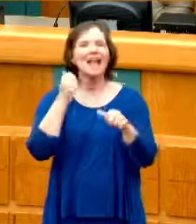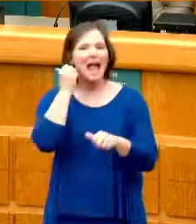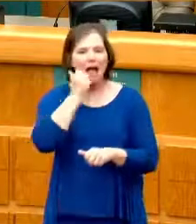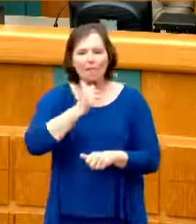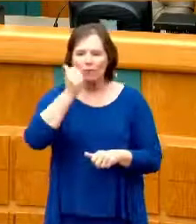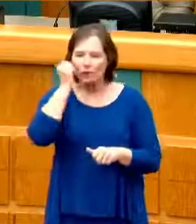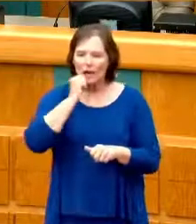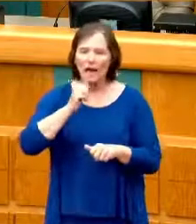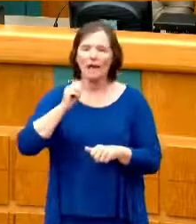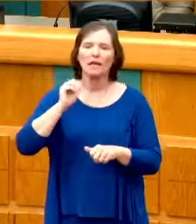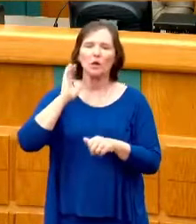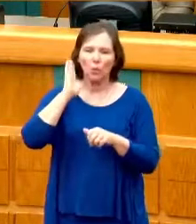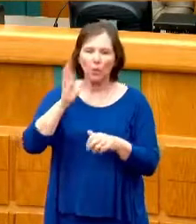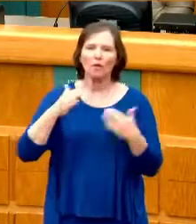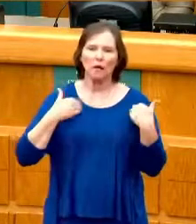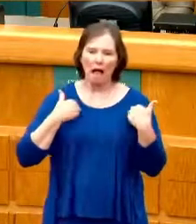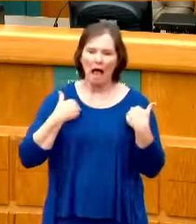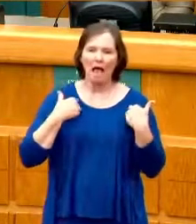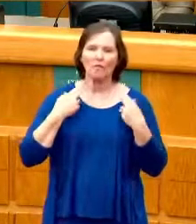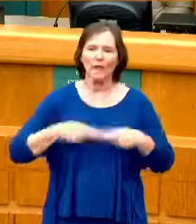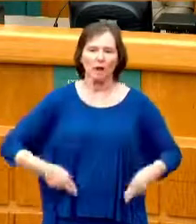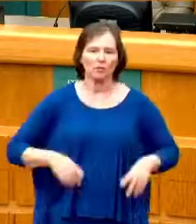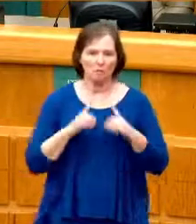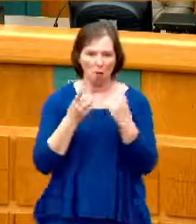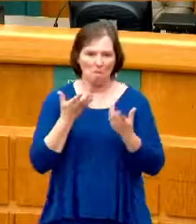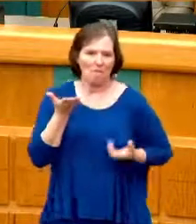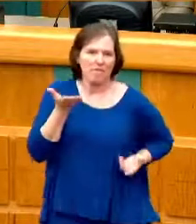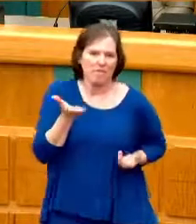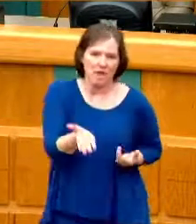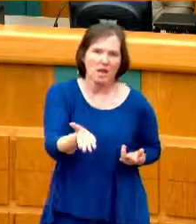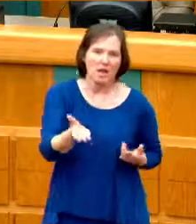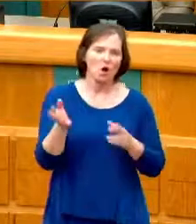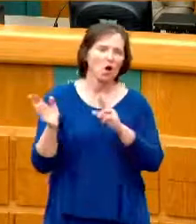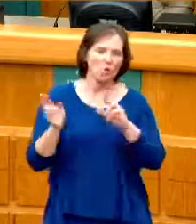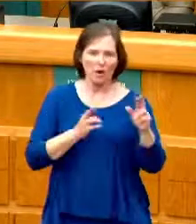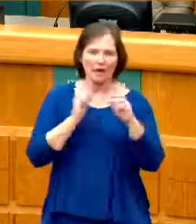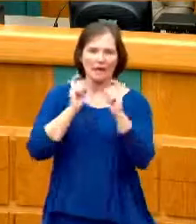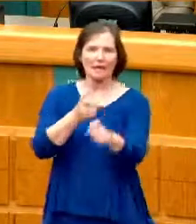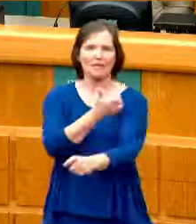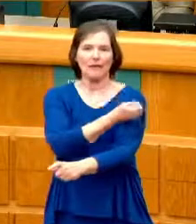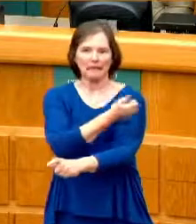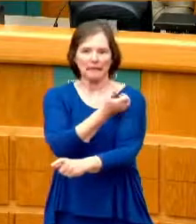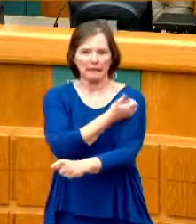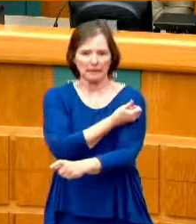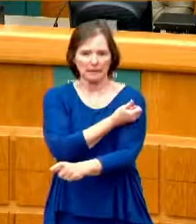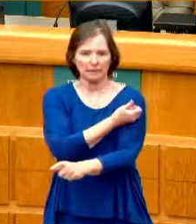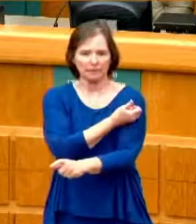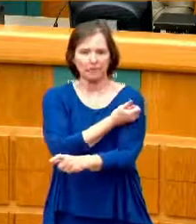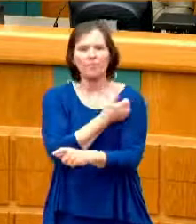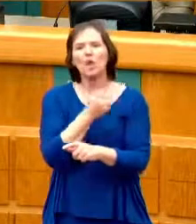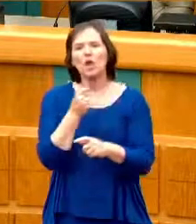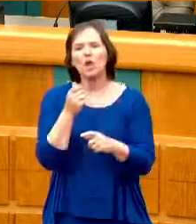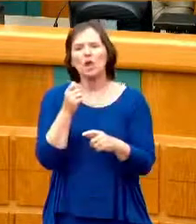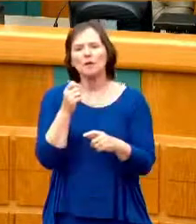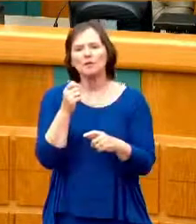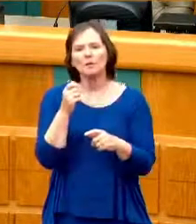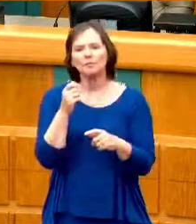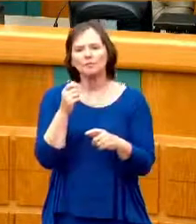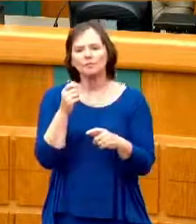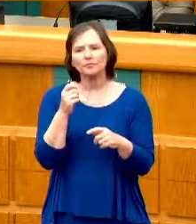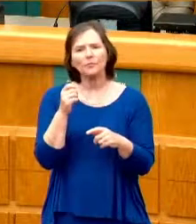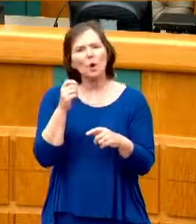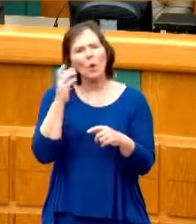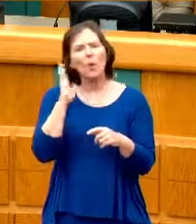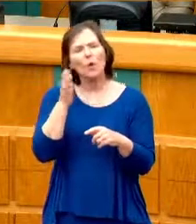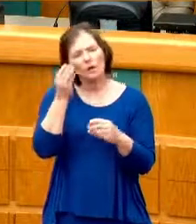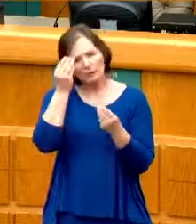be there too. And starting next week, and Annette is going to kind of give us that magical day, but we're going